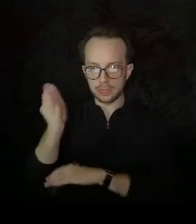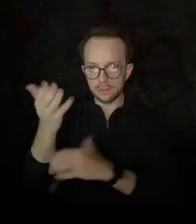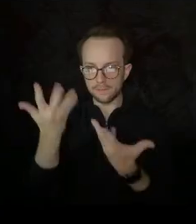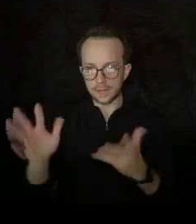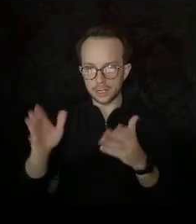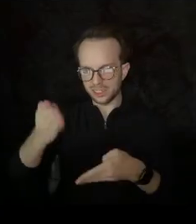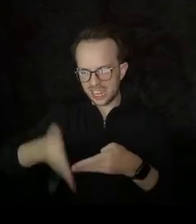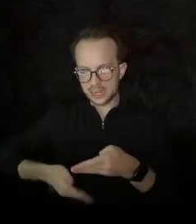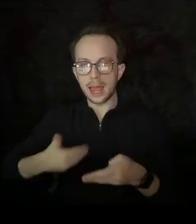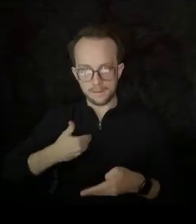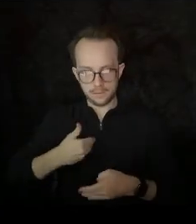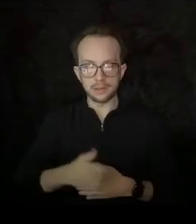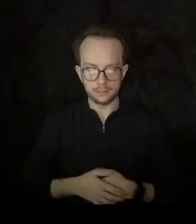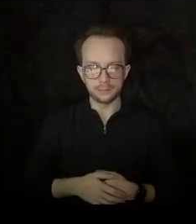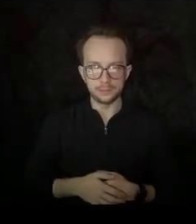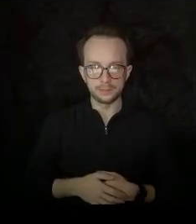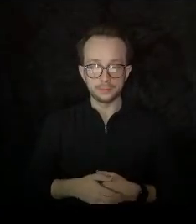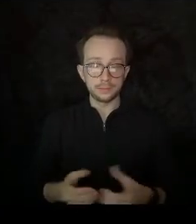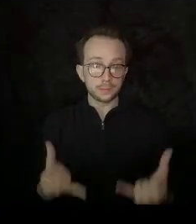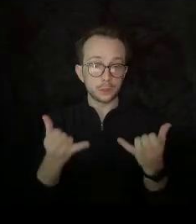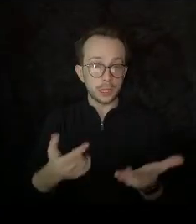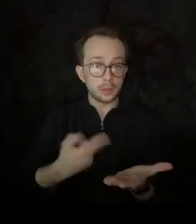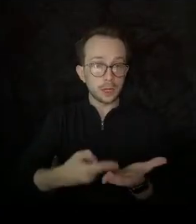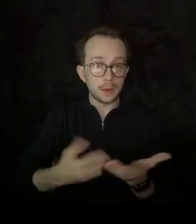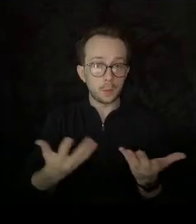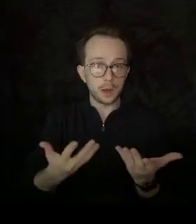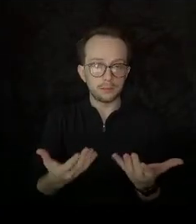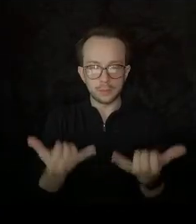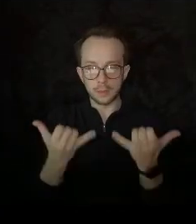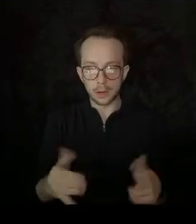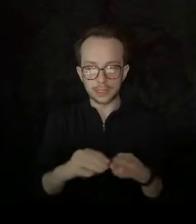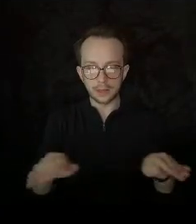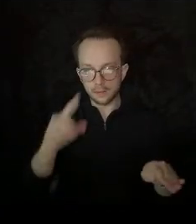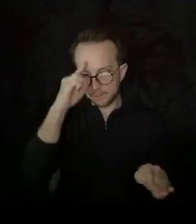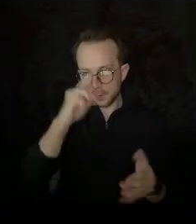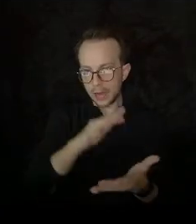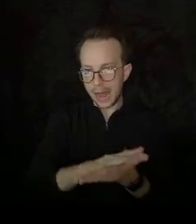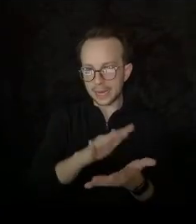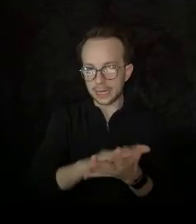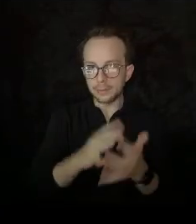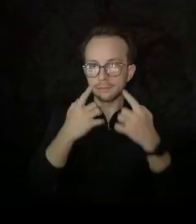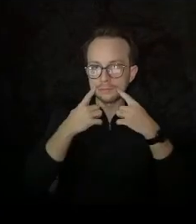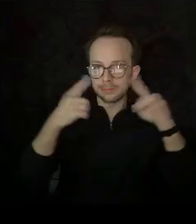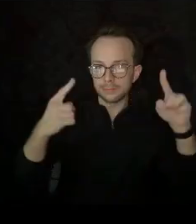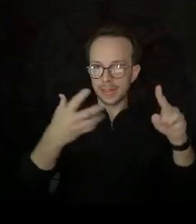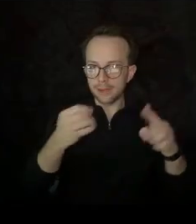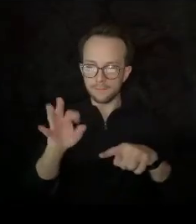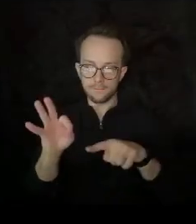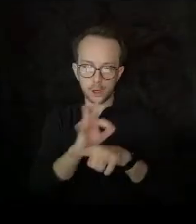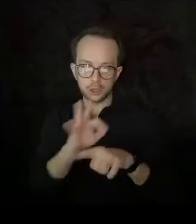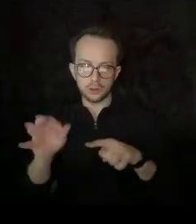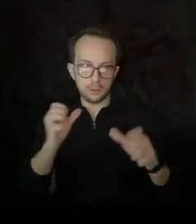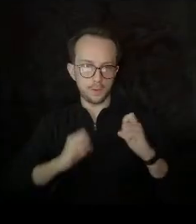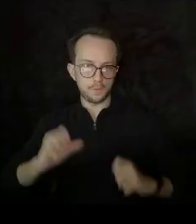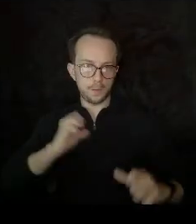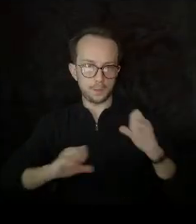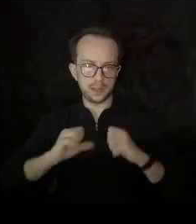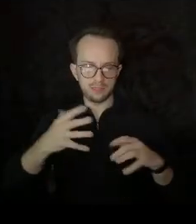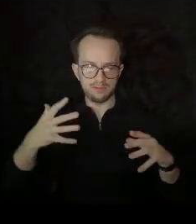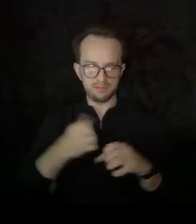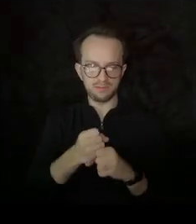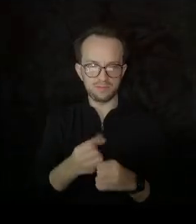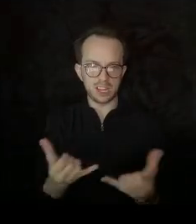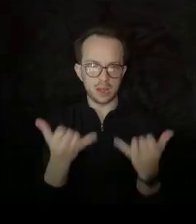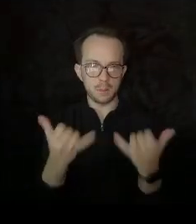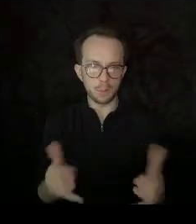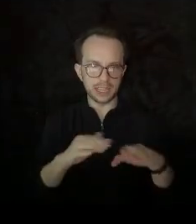Today, we'll talk about things like the present levels of academic achievement and functional performance, or present levels for short,